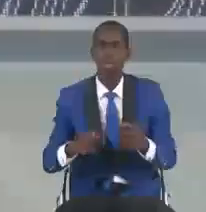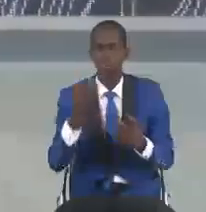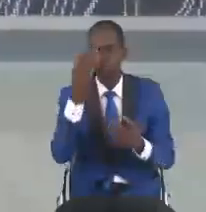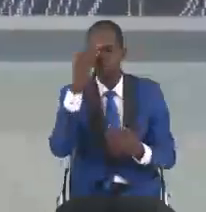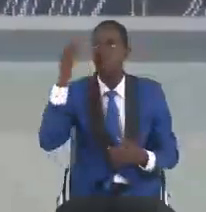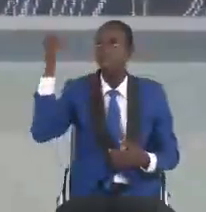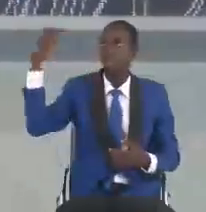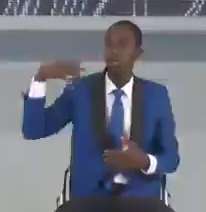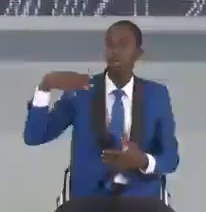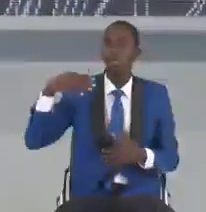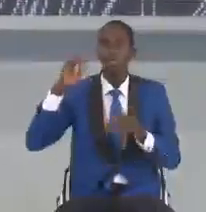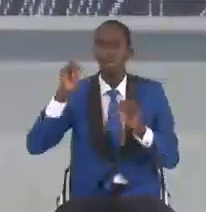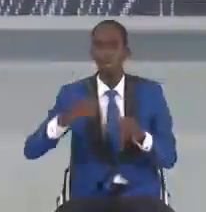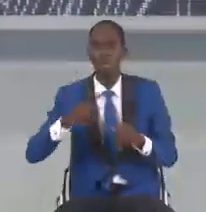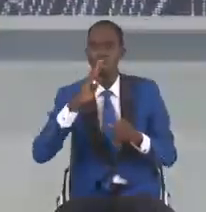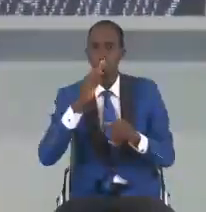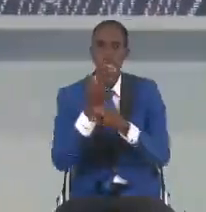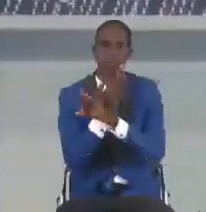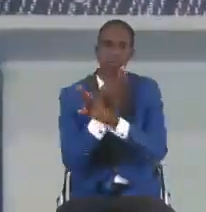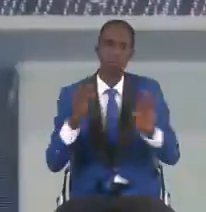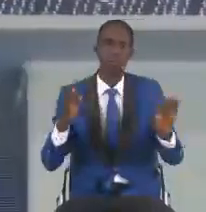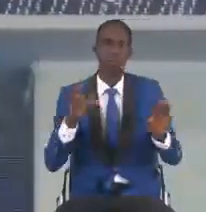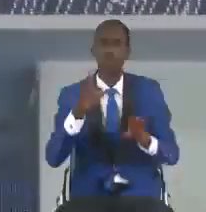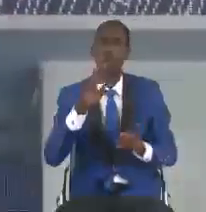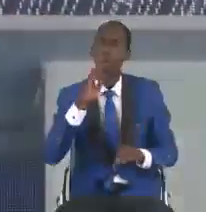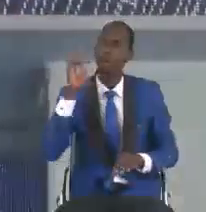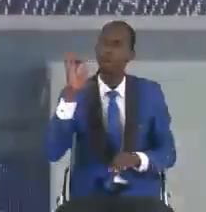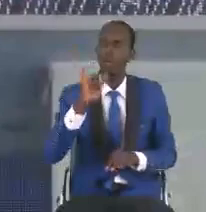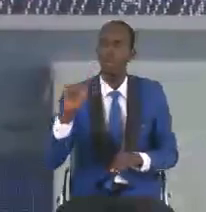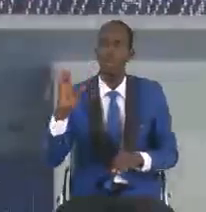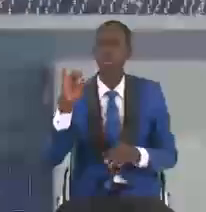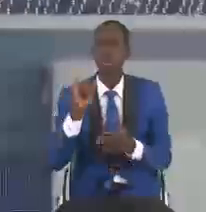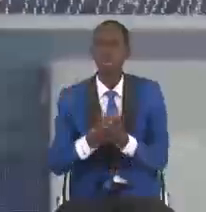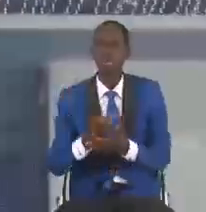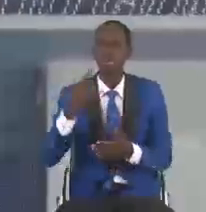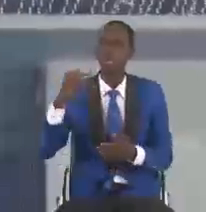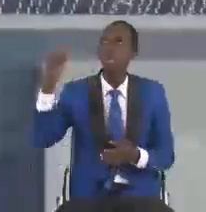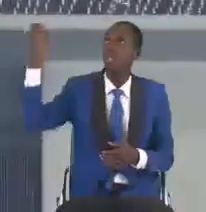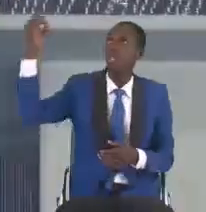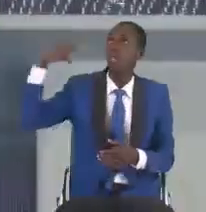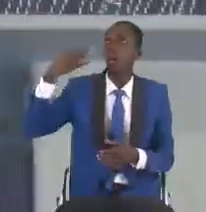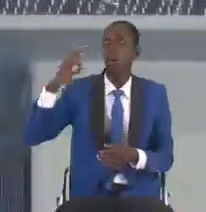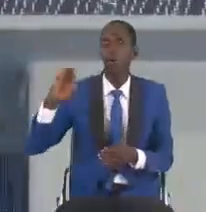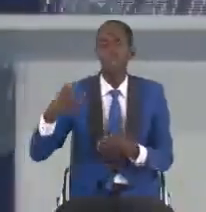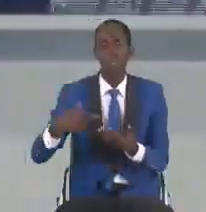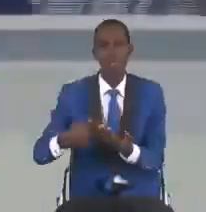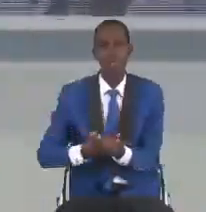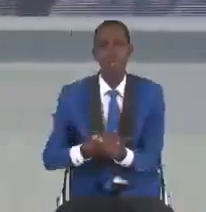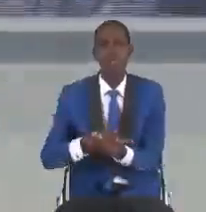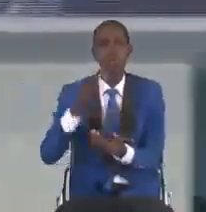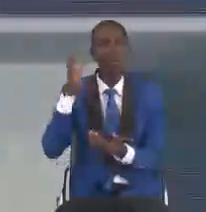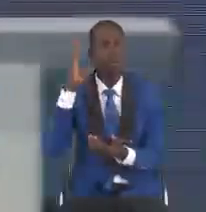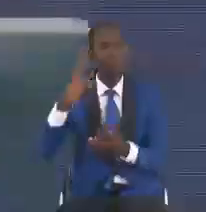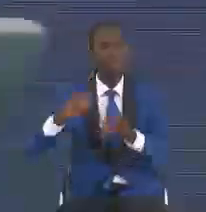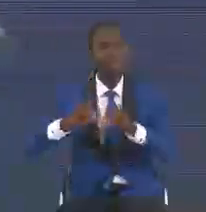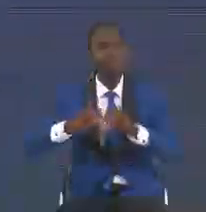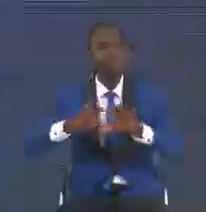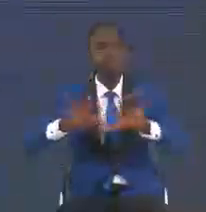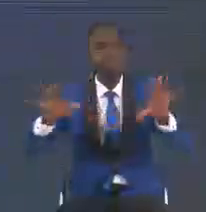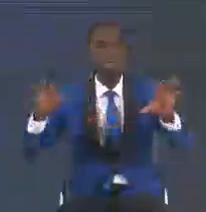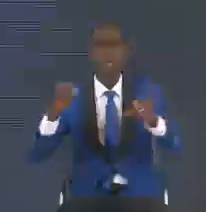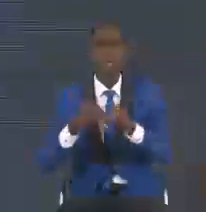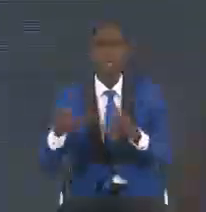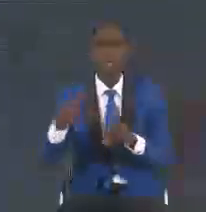be liberated. I am preaching so that the light of the gospel will shine in their lives, in